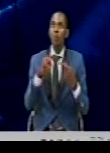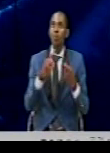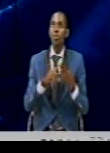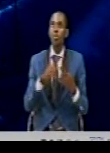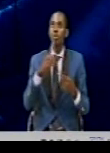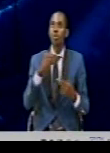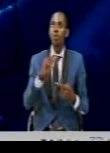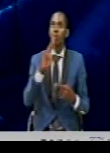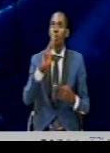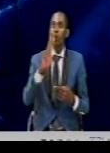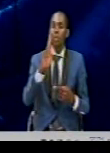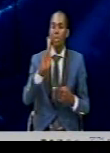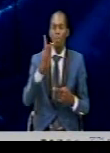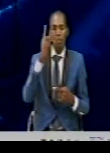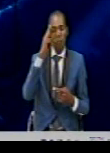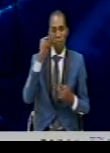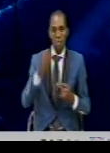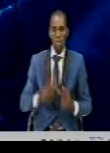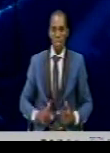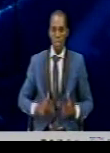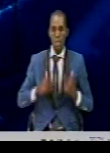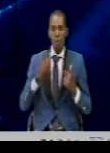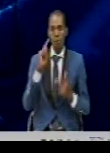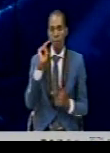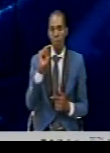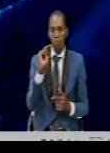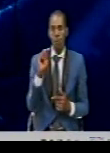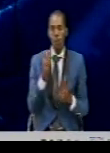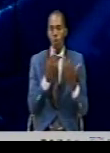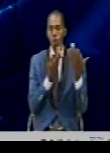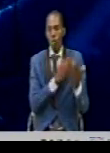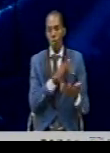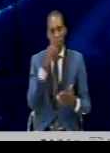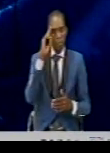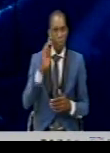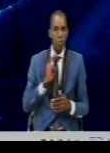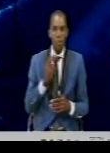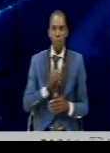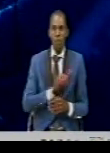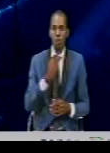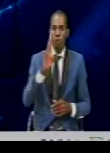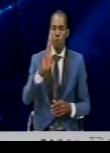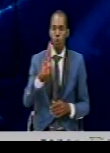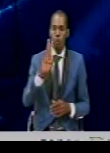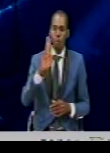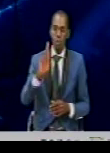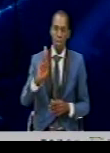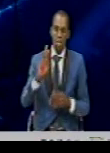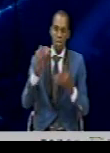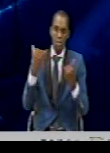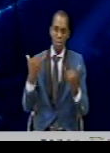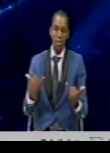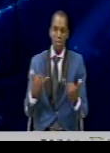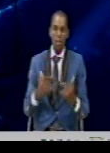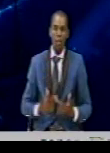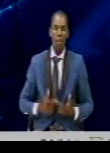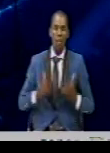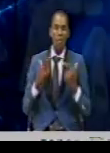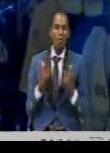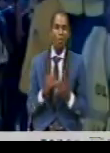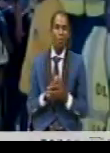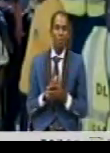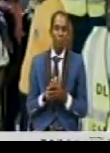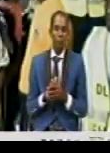Lord. And right now, we go to the UK for a live testimony waiting for